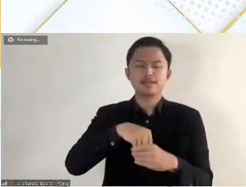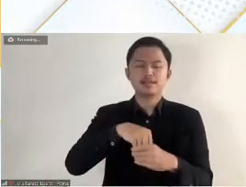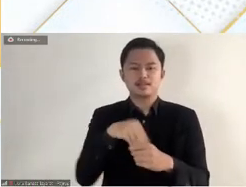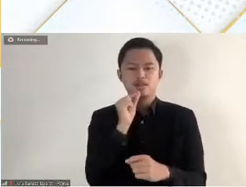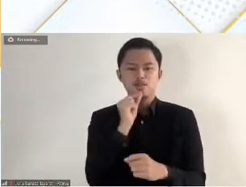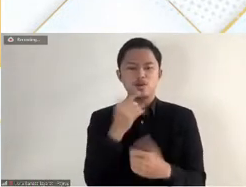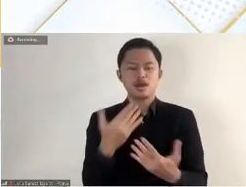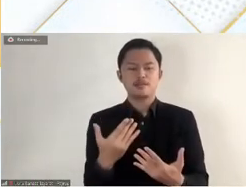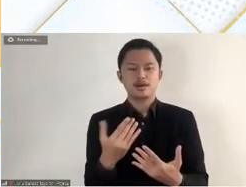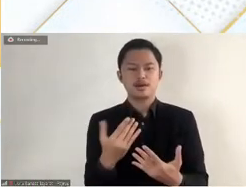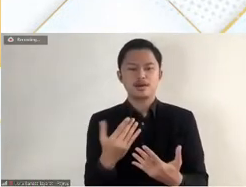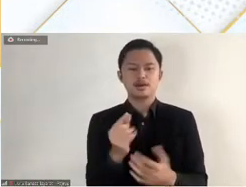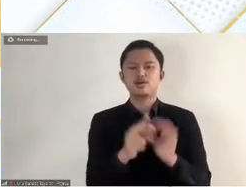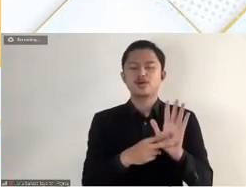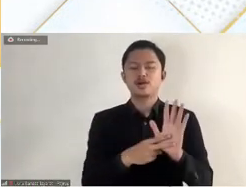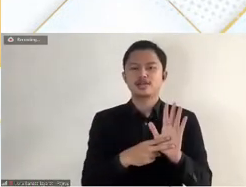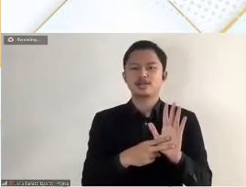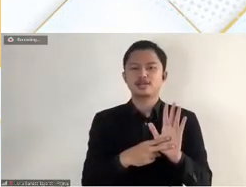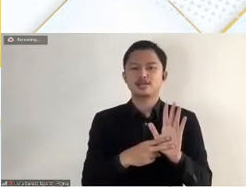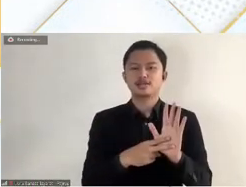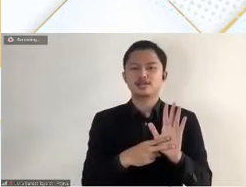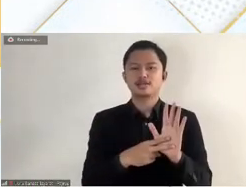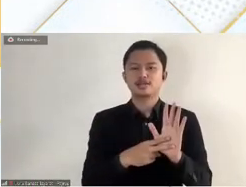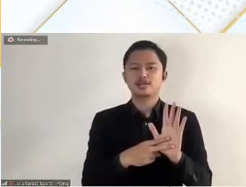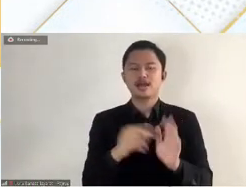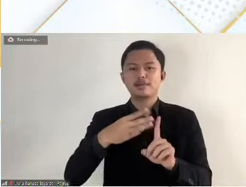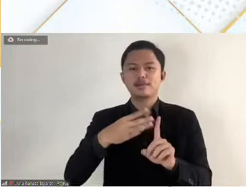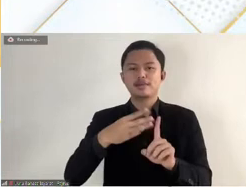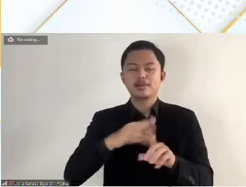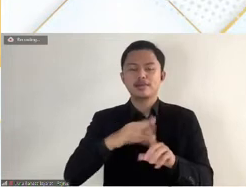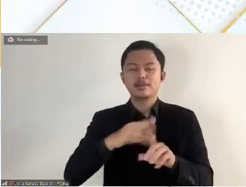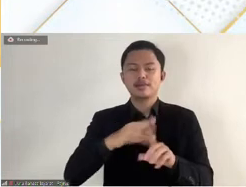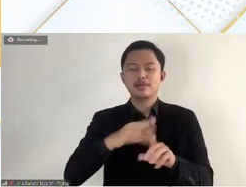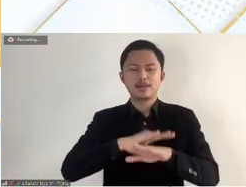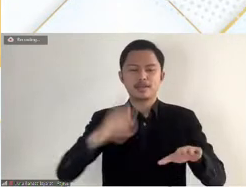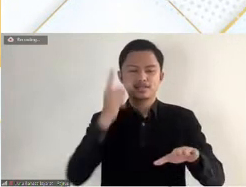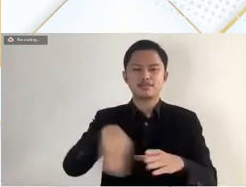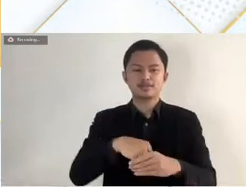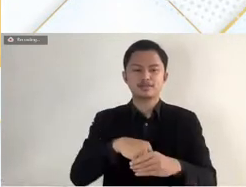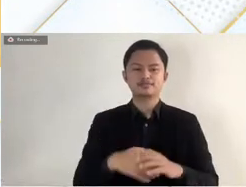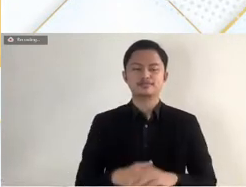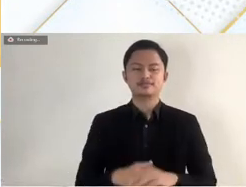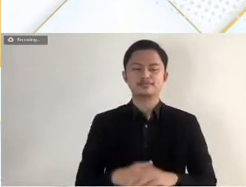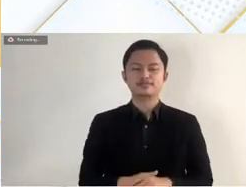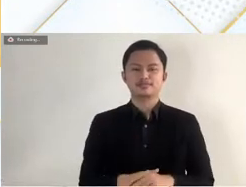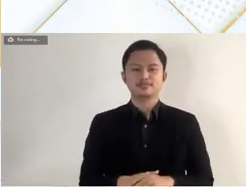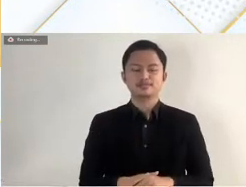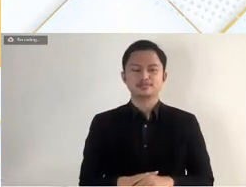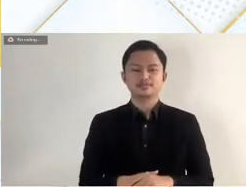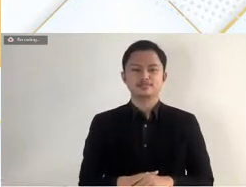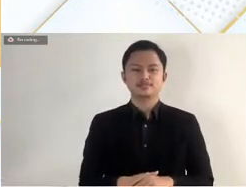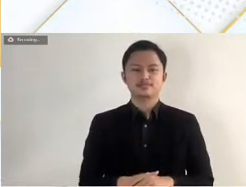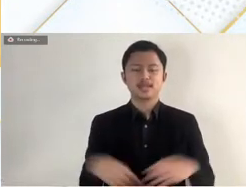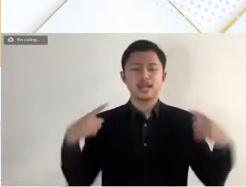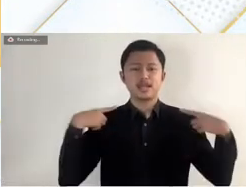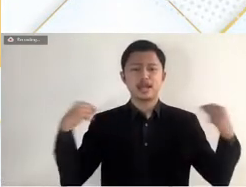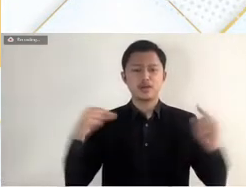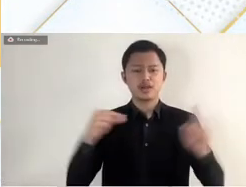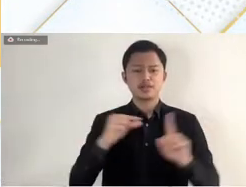UN peacekeeping. During our membership in the UN Security Council 2019